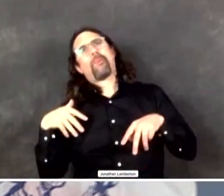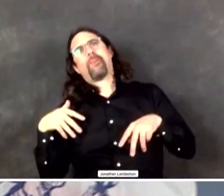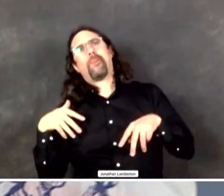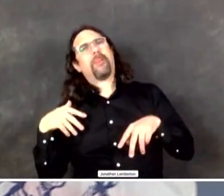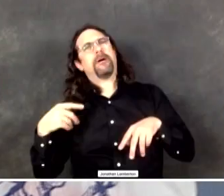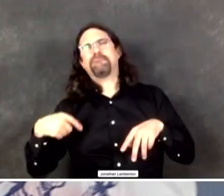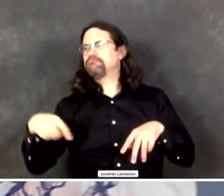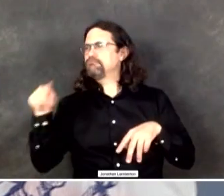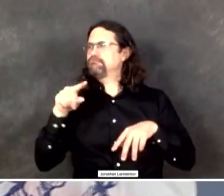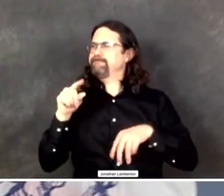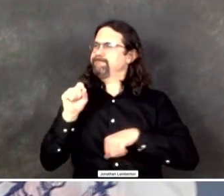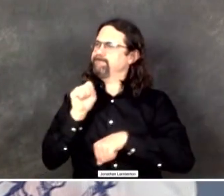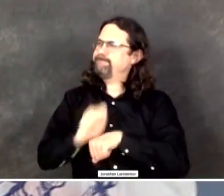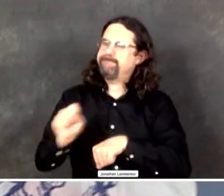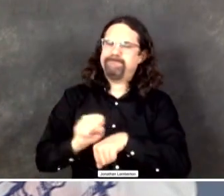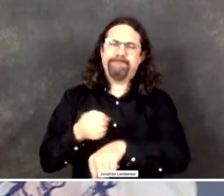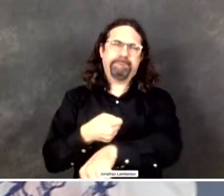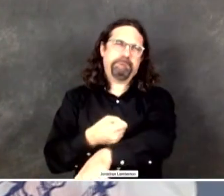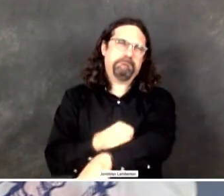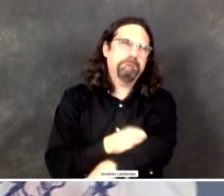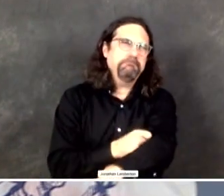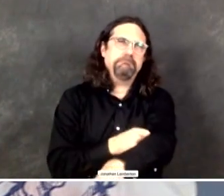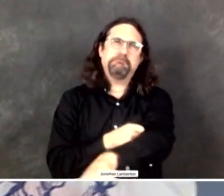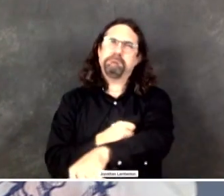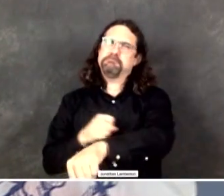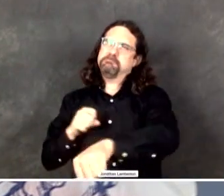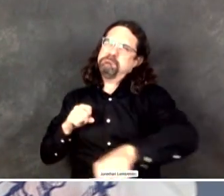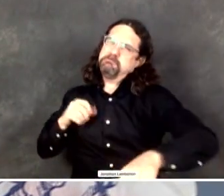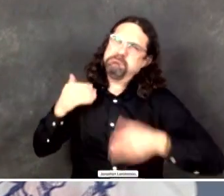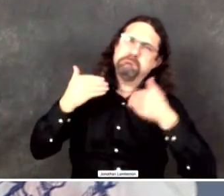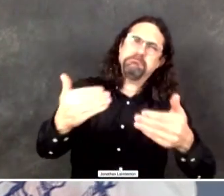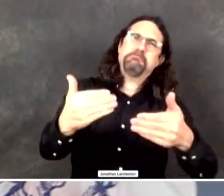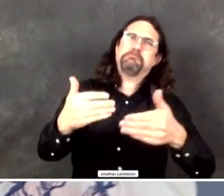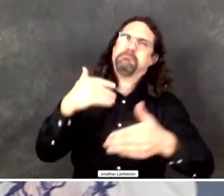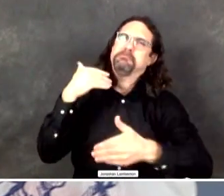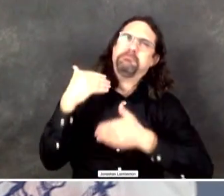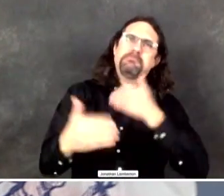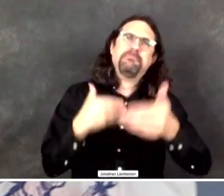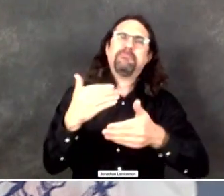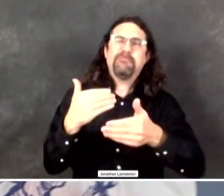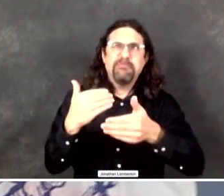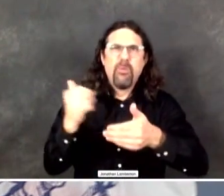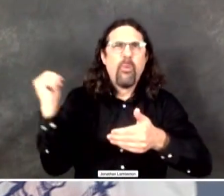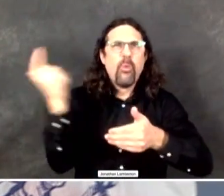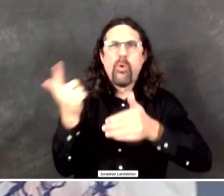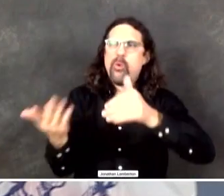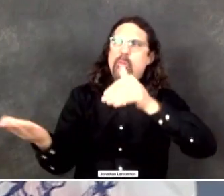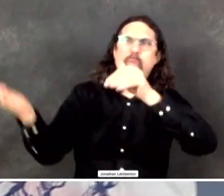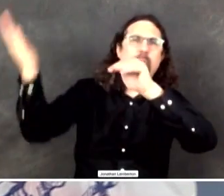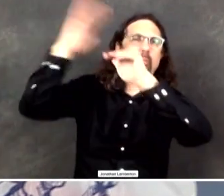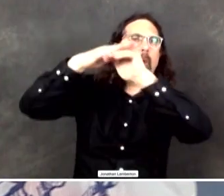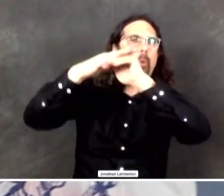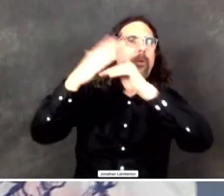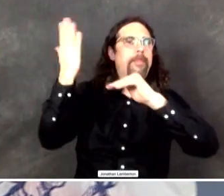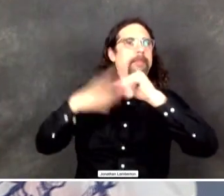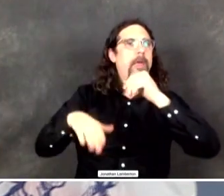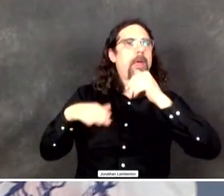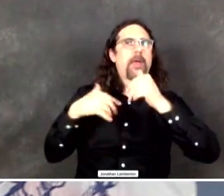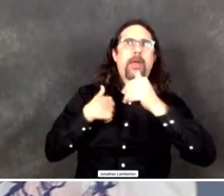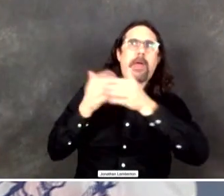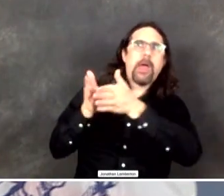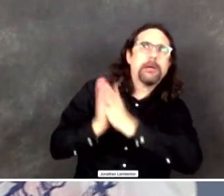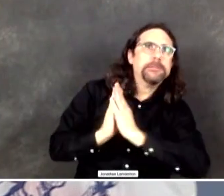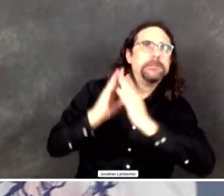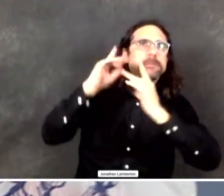crisis would go on. So before I go on to tell you how we're going to go forward, I just want to say a real thank you. Thank